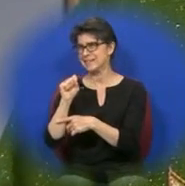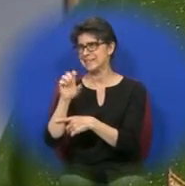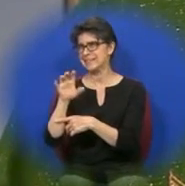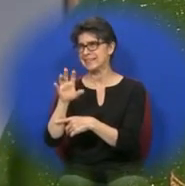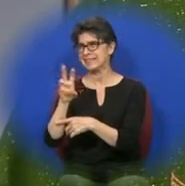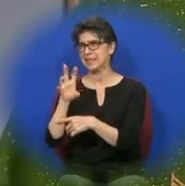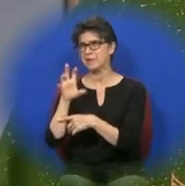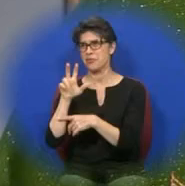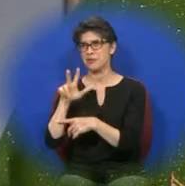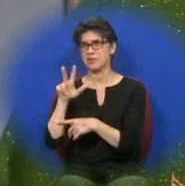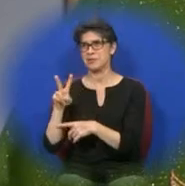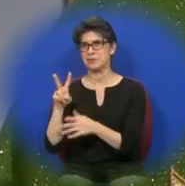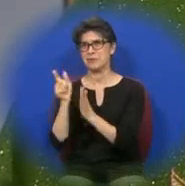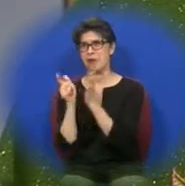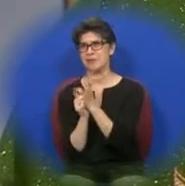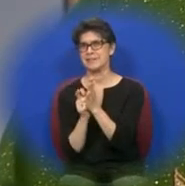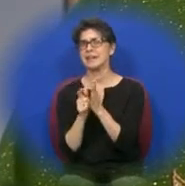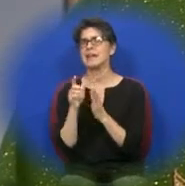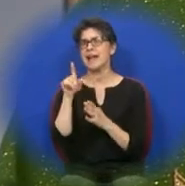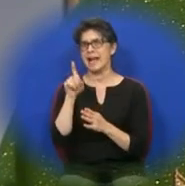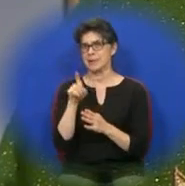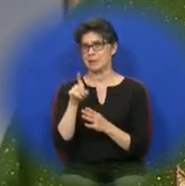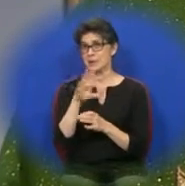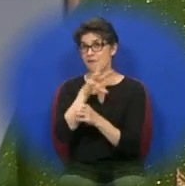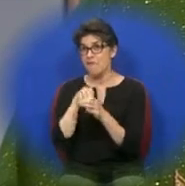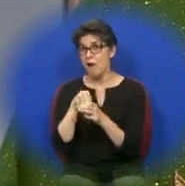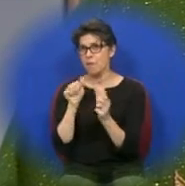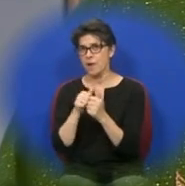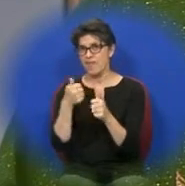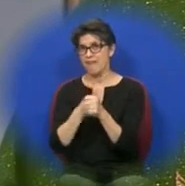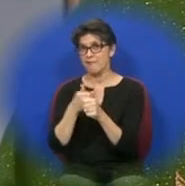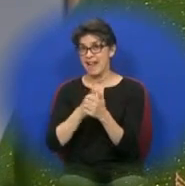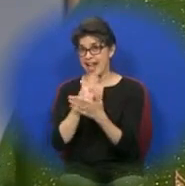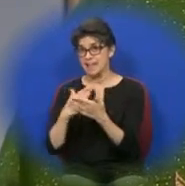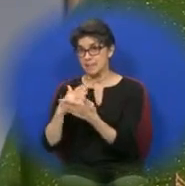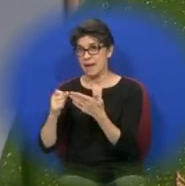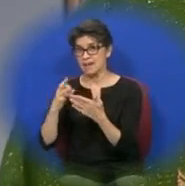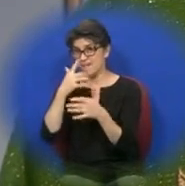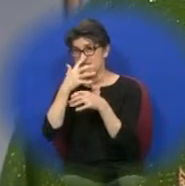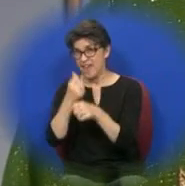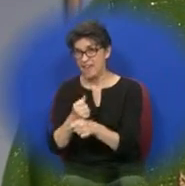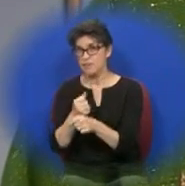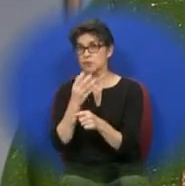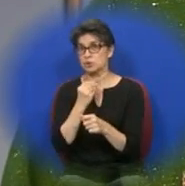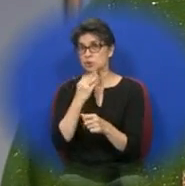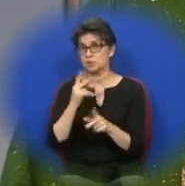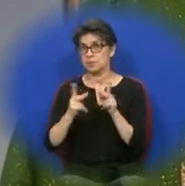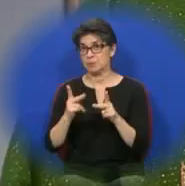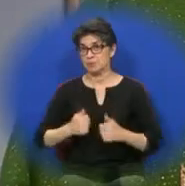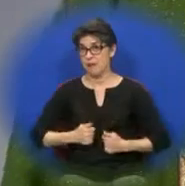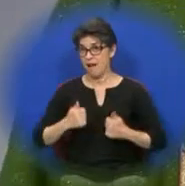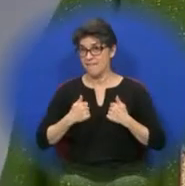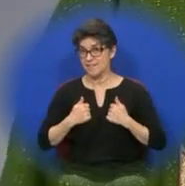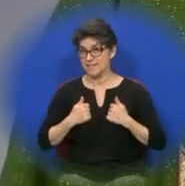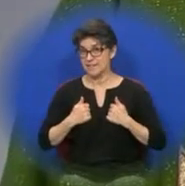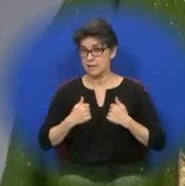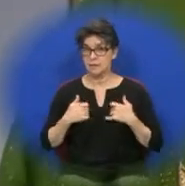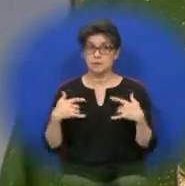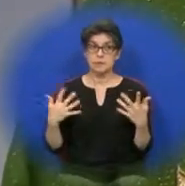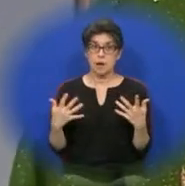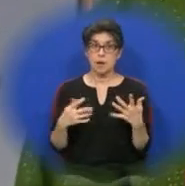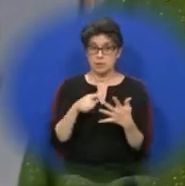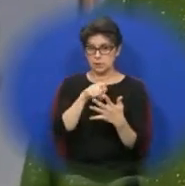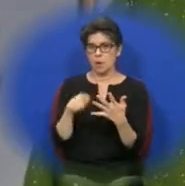the laws of Moses that had to do with every aspect of faithful Jewish people's lives. And so it's